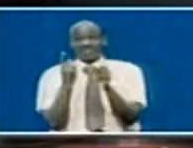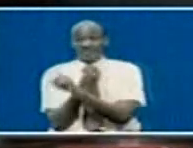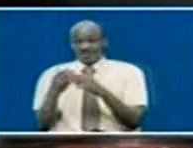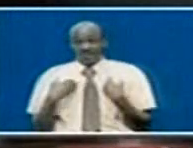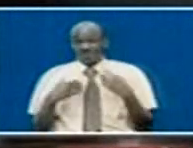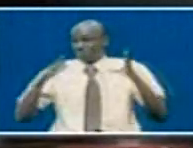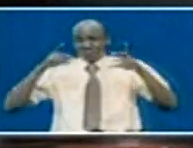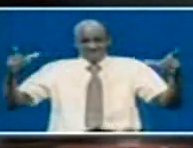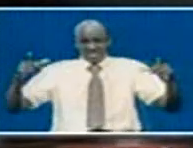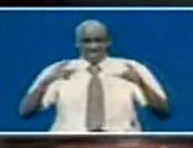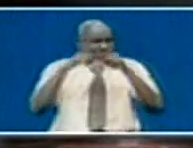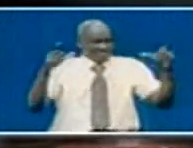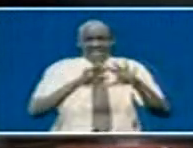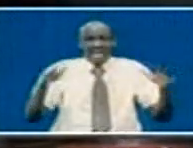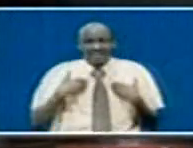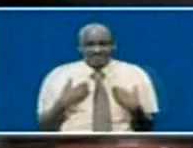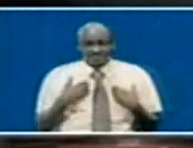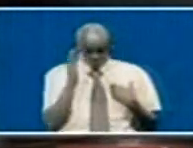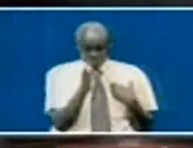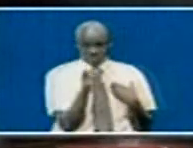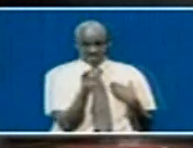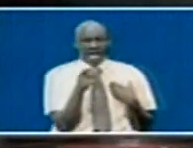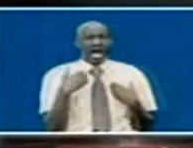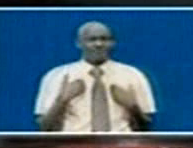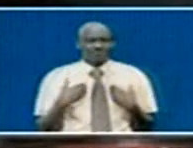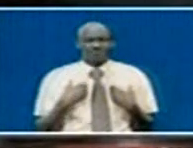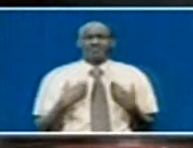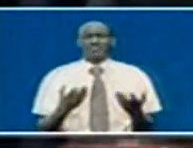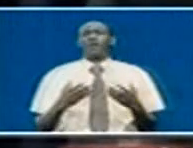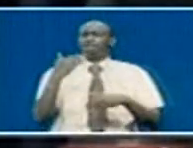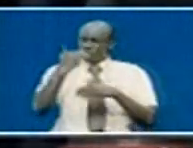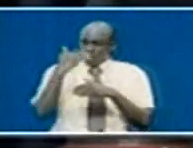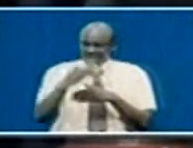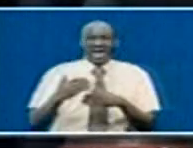huge masses of land, long porous borders.